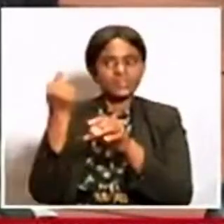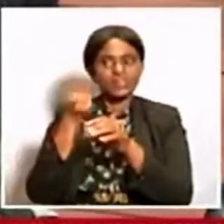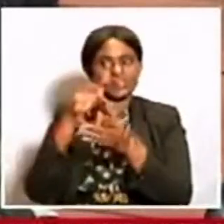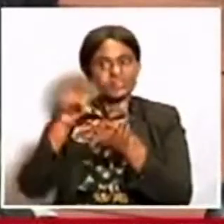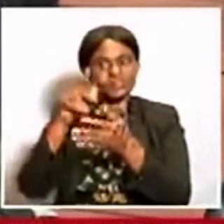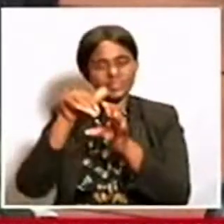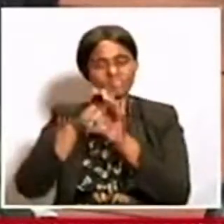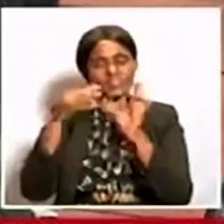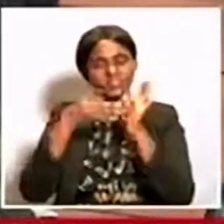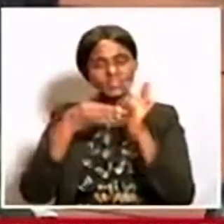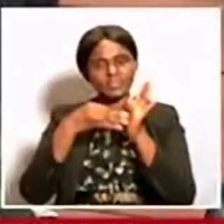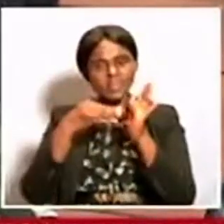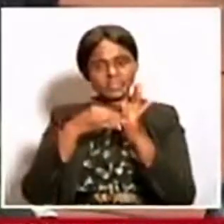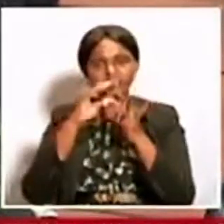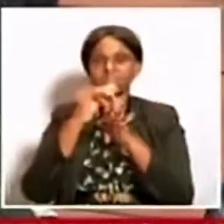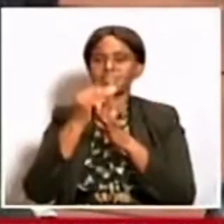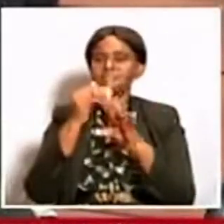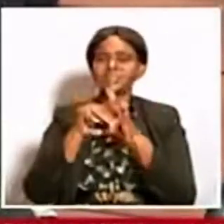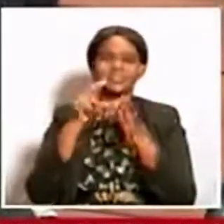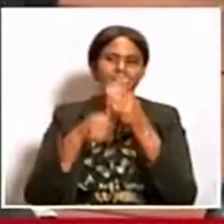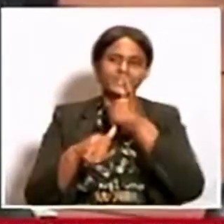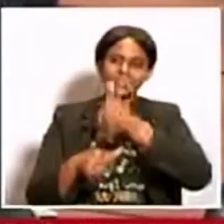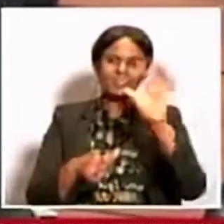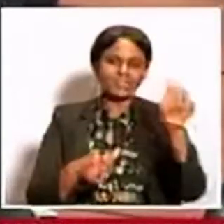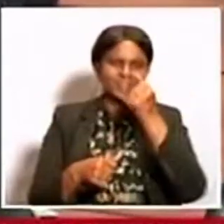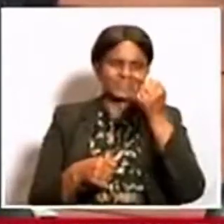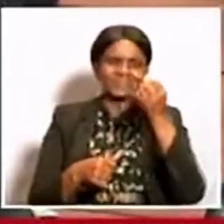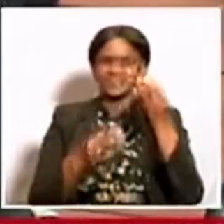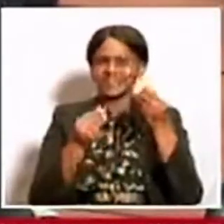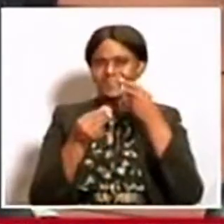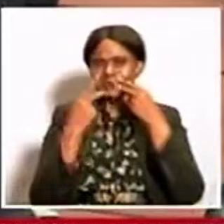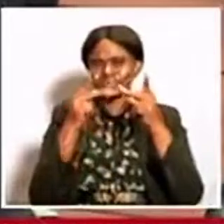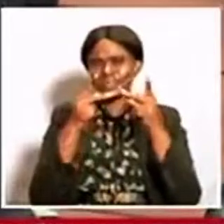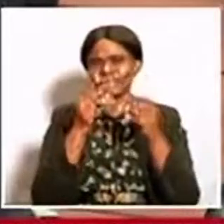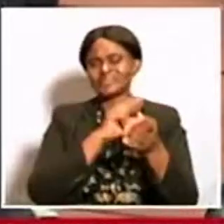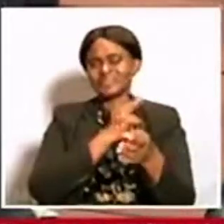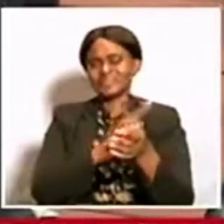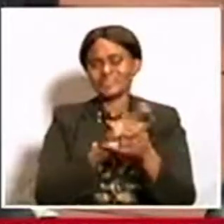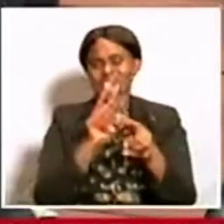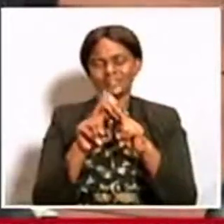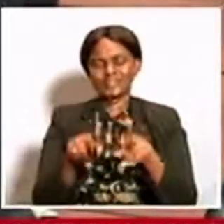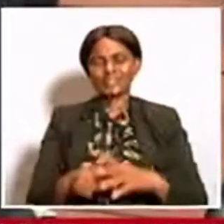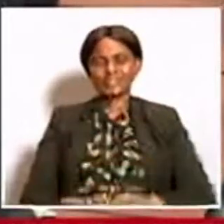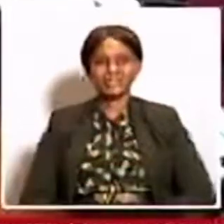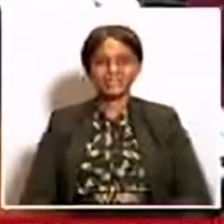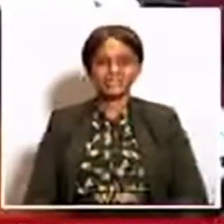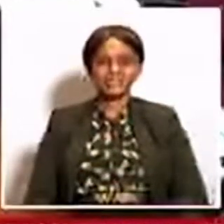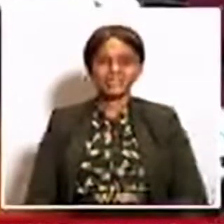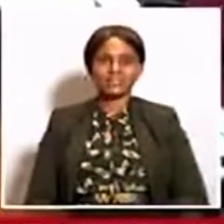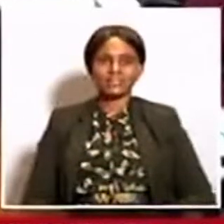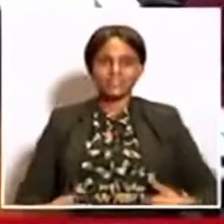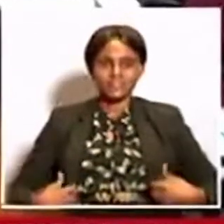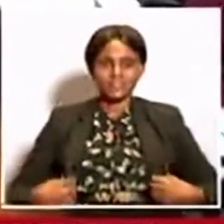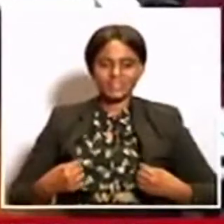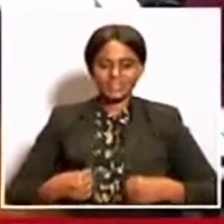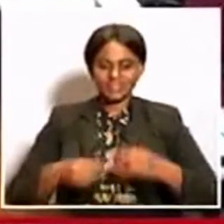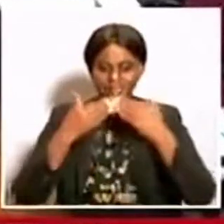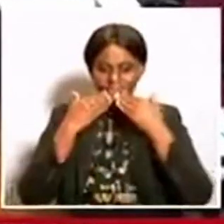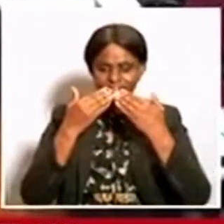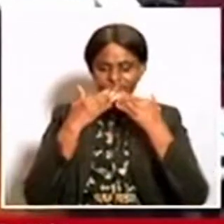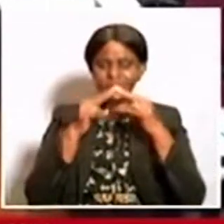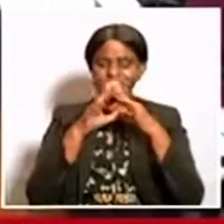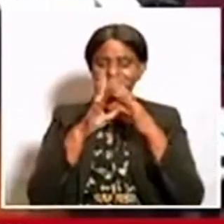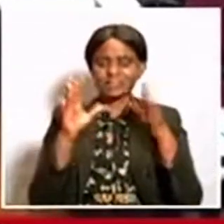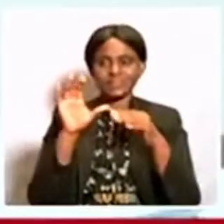in February or in whatever. When he got these public resources, Chair. Thank you very much, Honorable Nyambose. Council